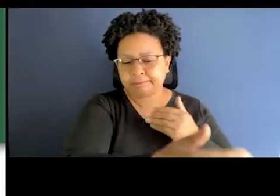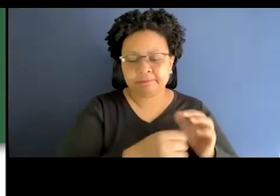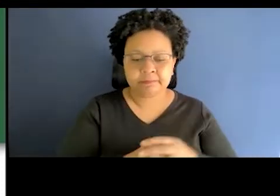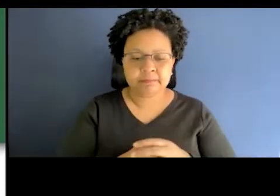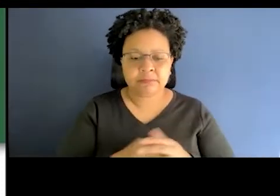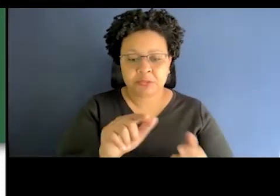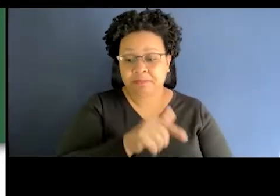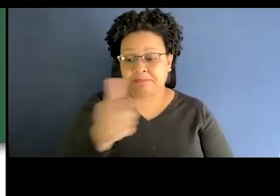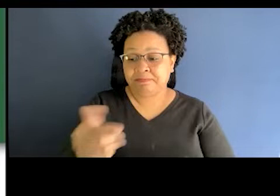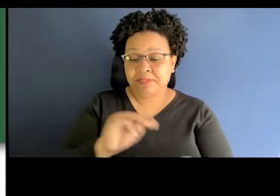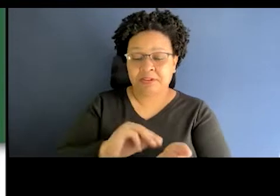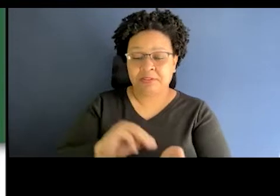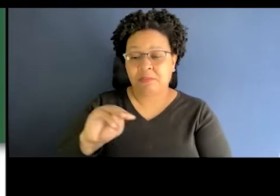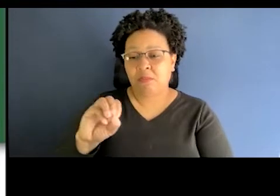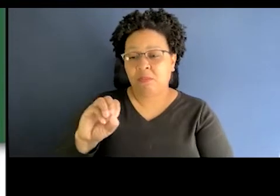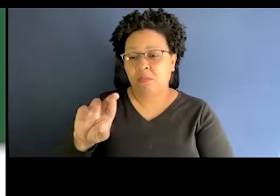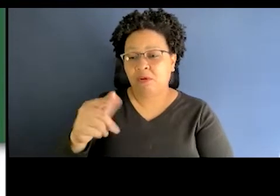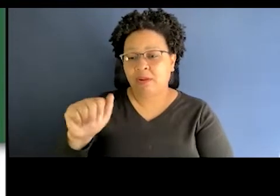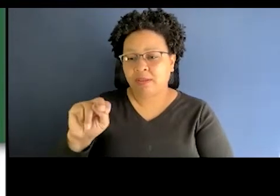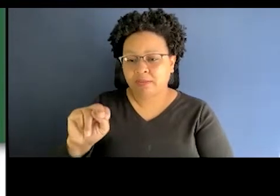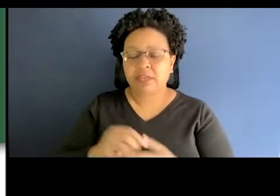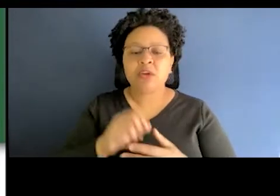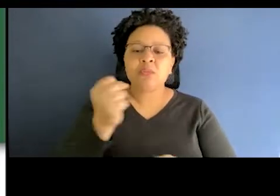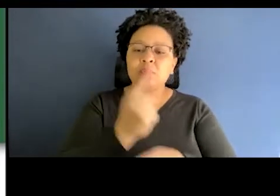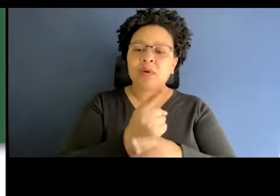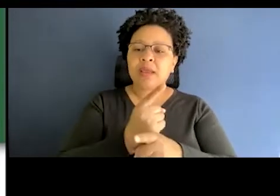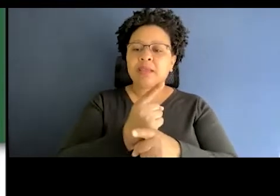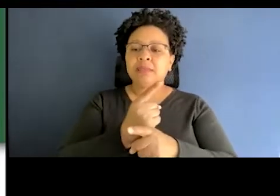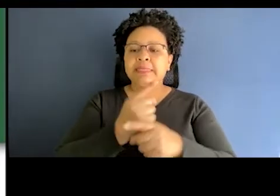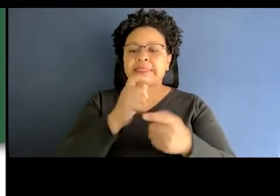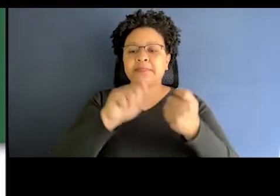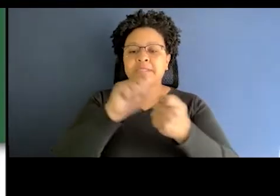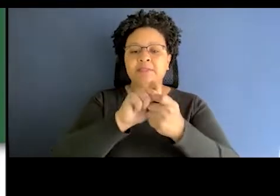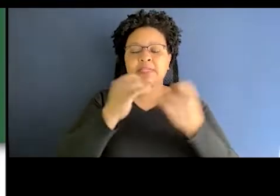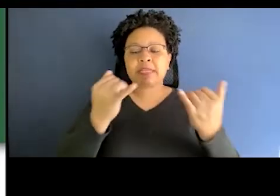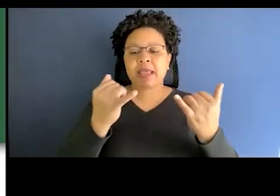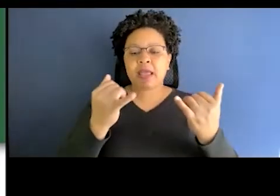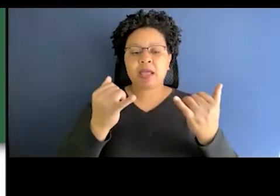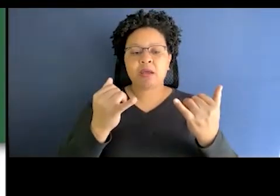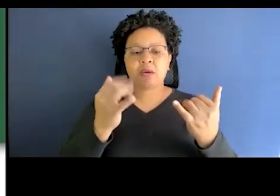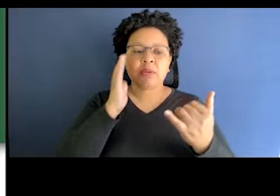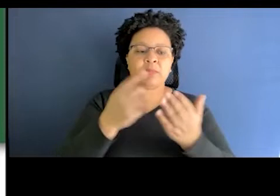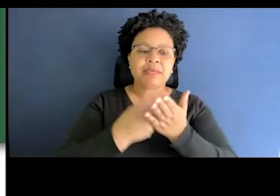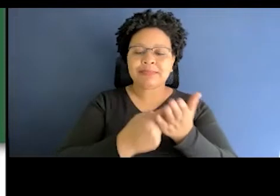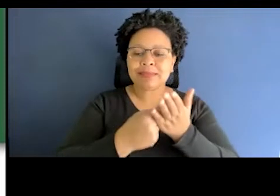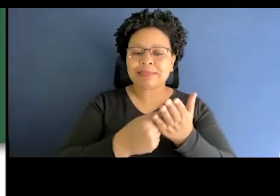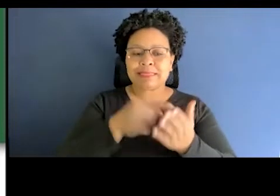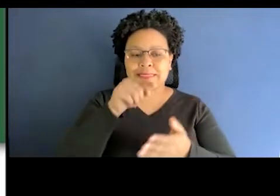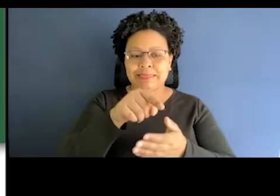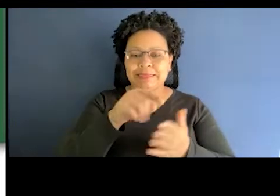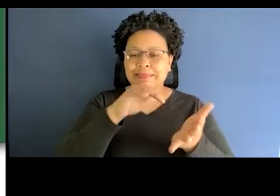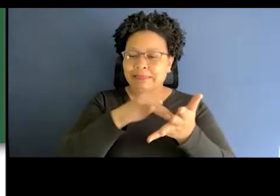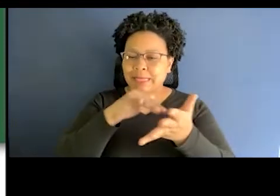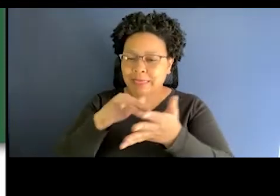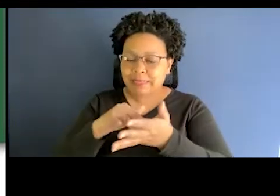Dr. Morgan. Thank you, Peter. Yes, and specifically, we're going to now move forward. These particular studies give us a